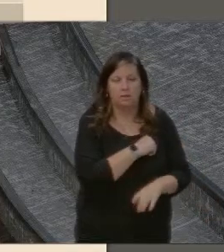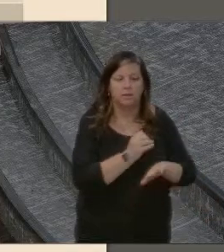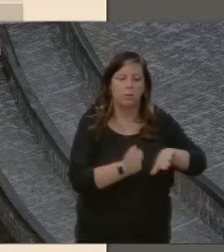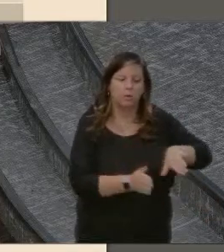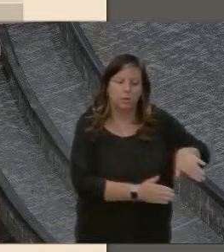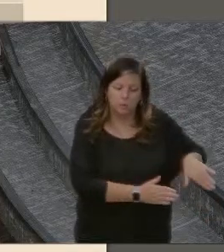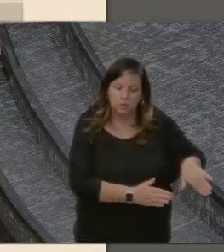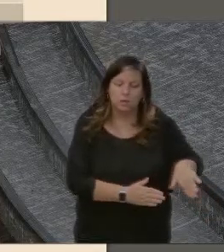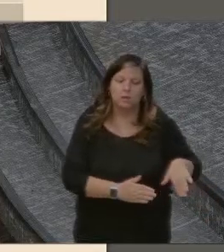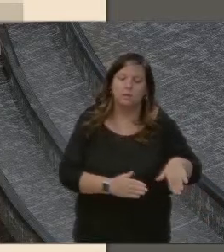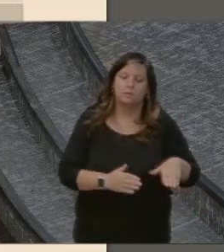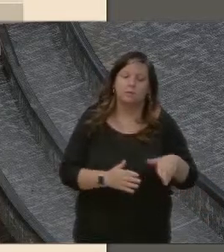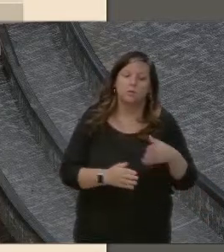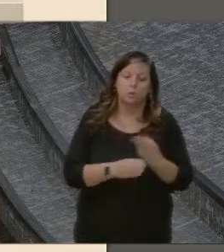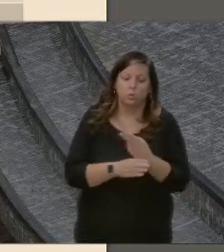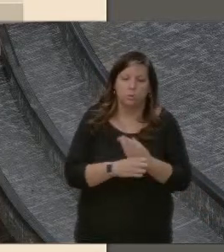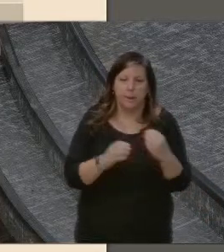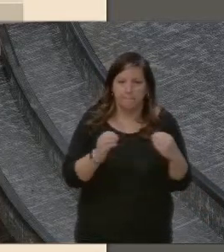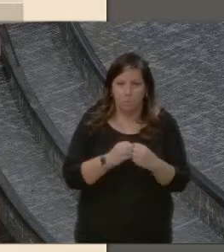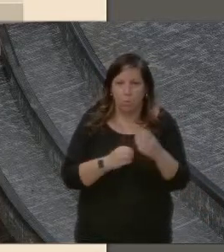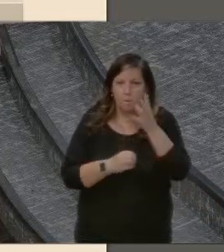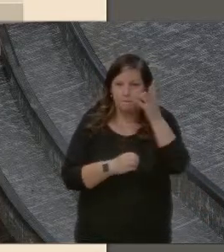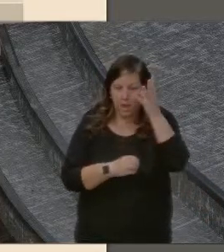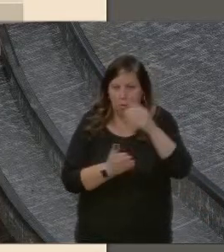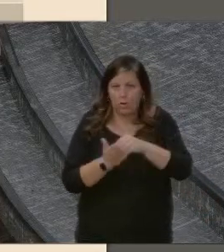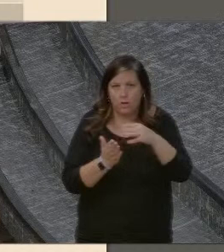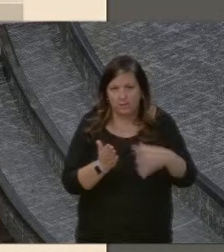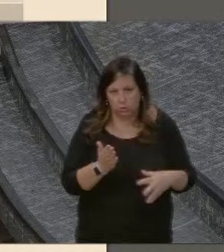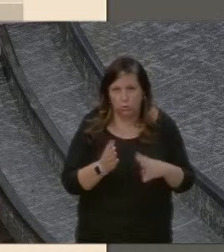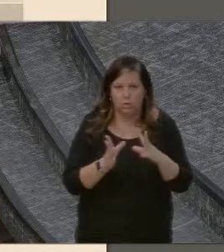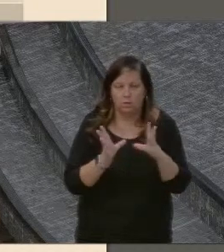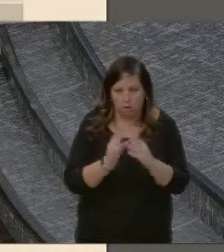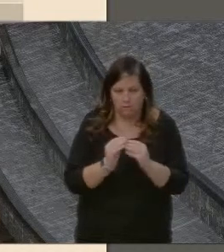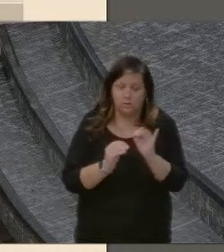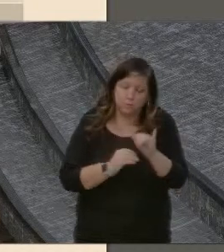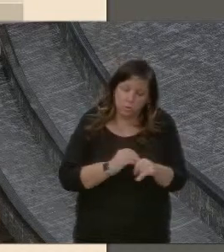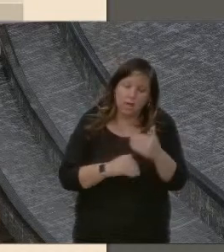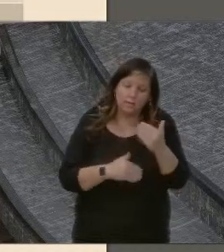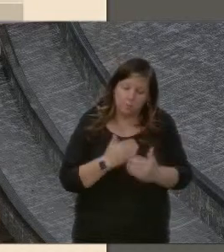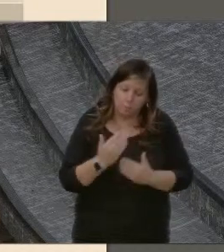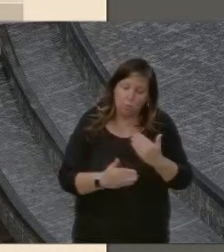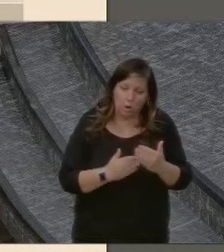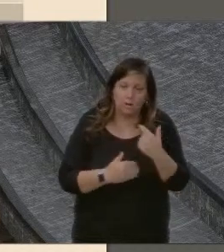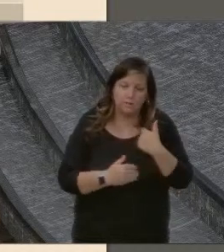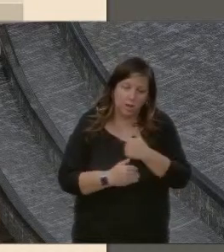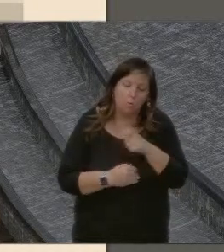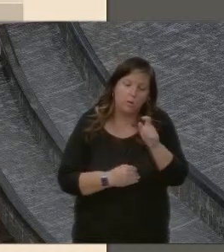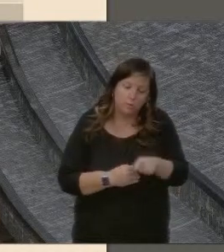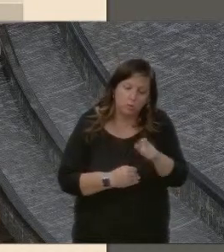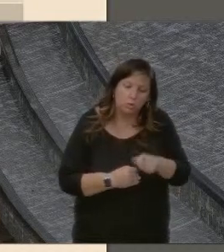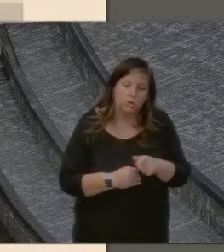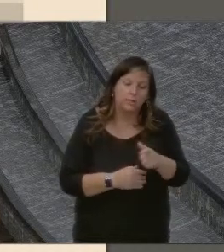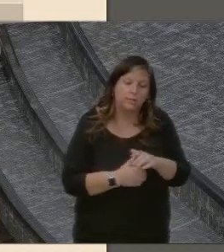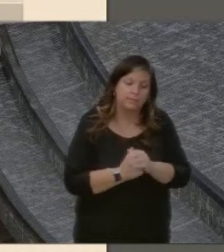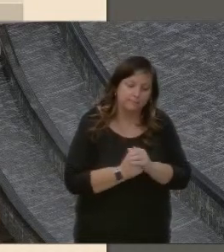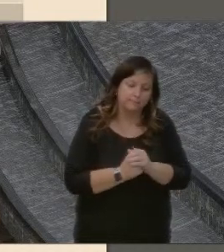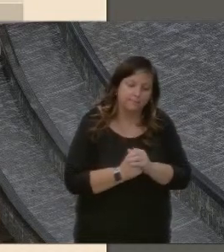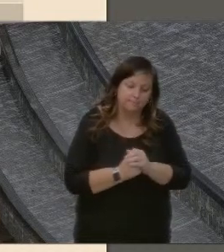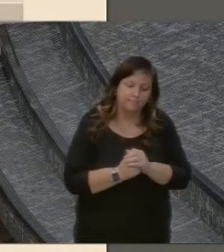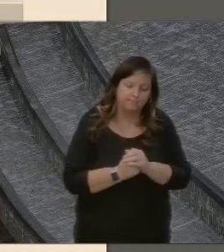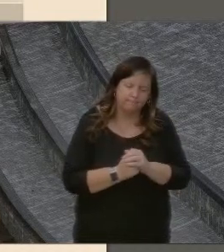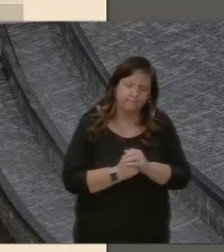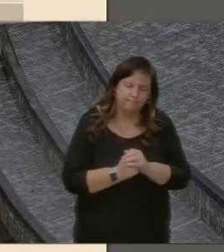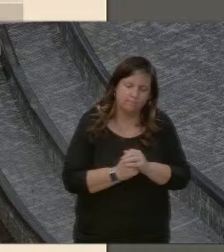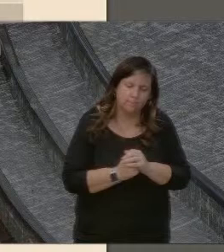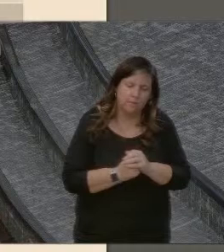they were using more student conference. So that is progress that we should implore our